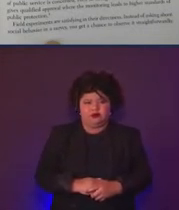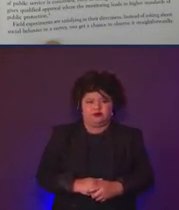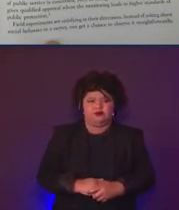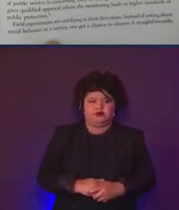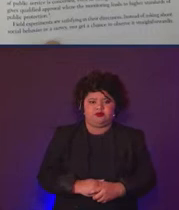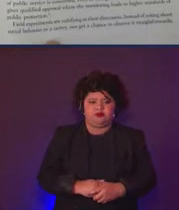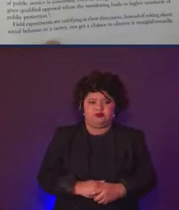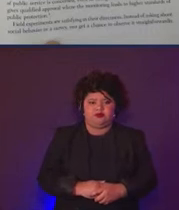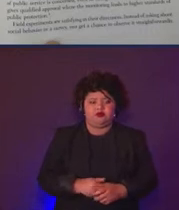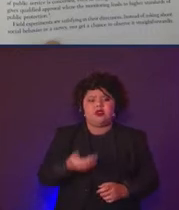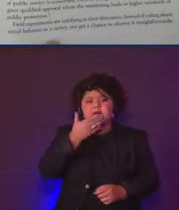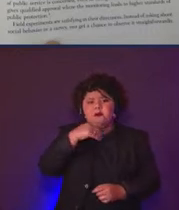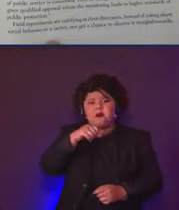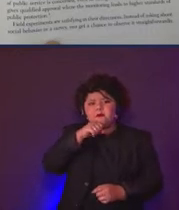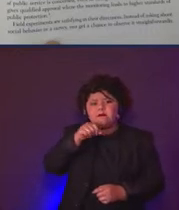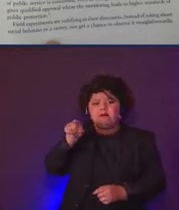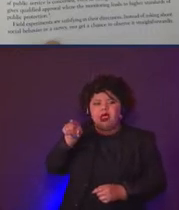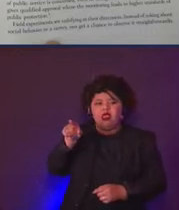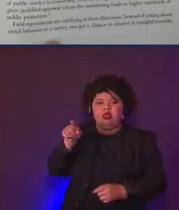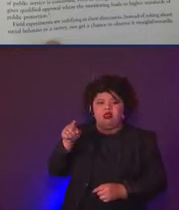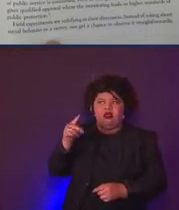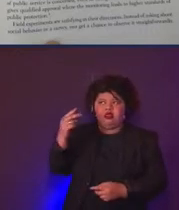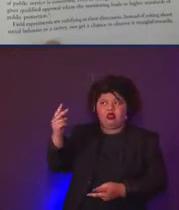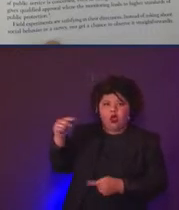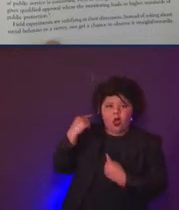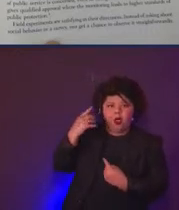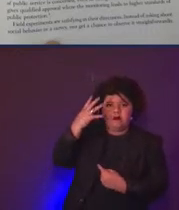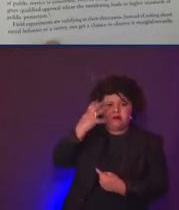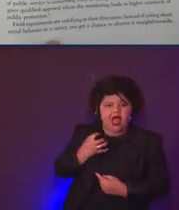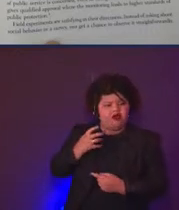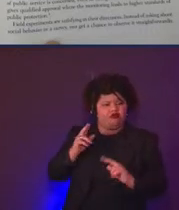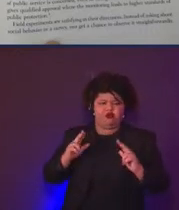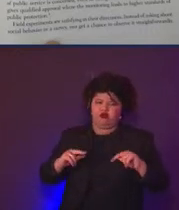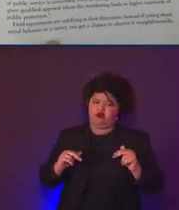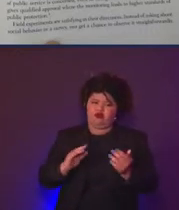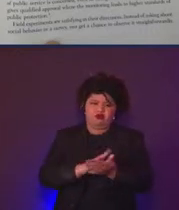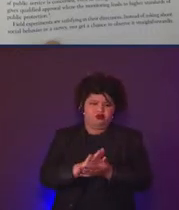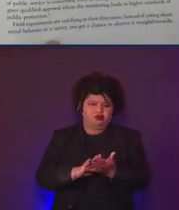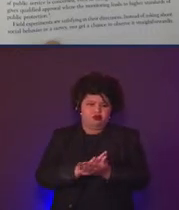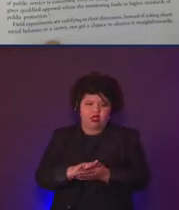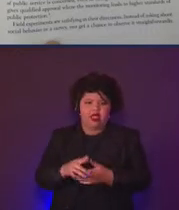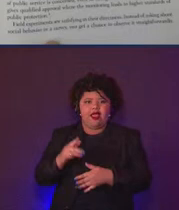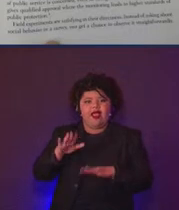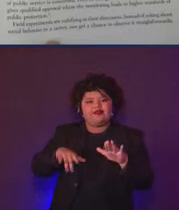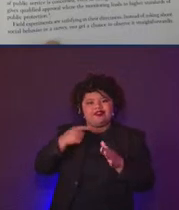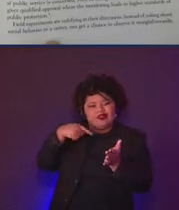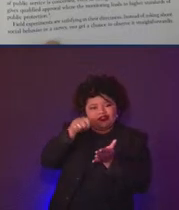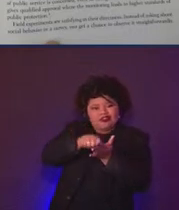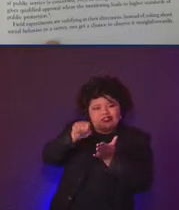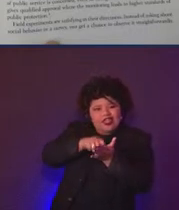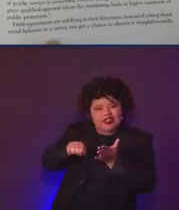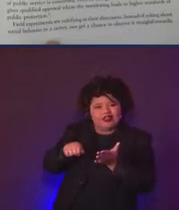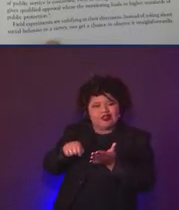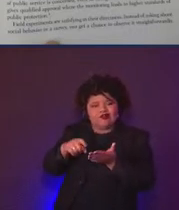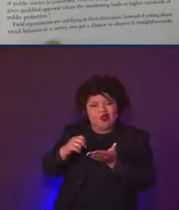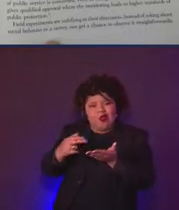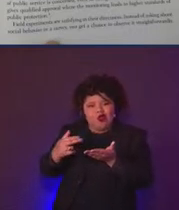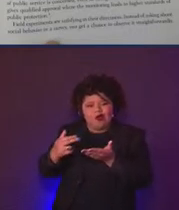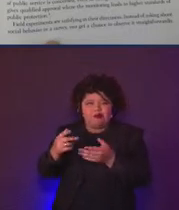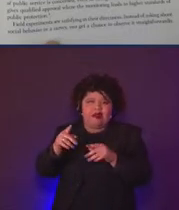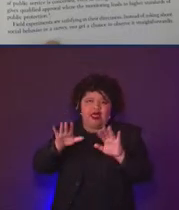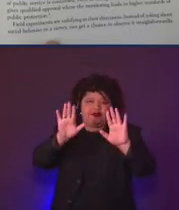My parents, I didn't get in trouble for it. They just wanted to know why I did it and what did I draw and what was the meaning of this drawing and stuff like that.